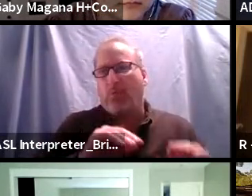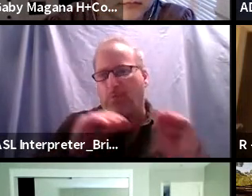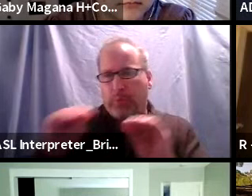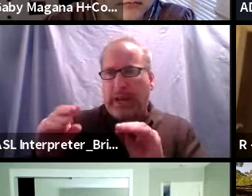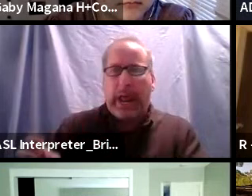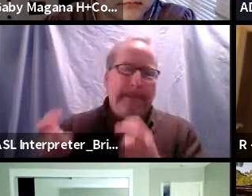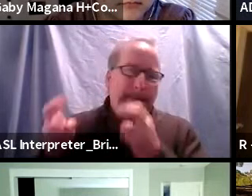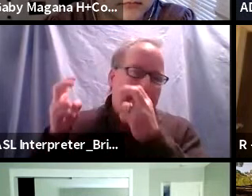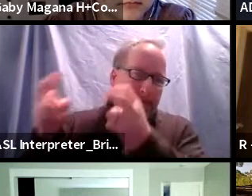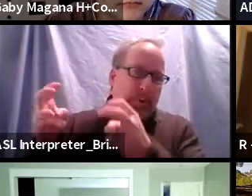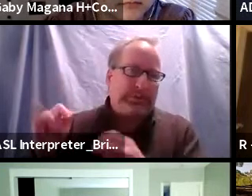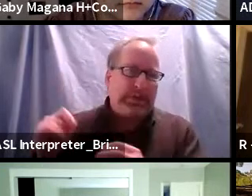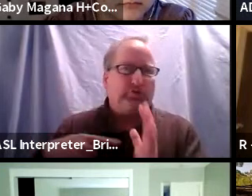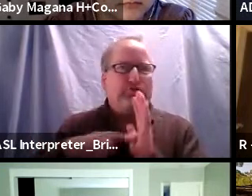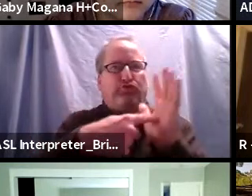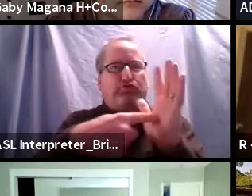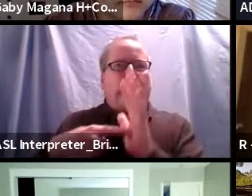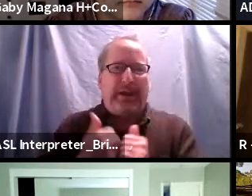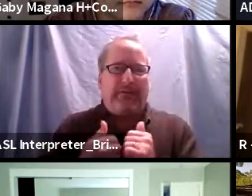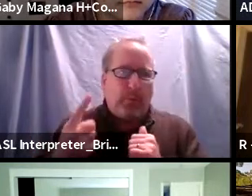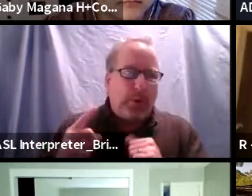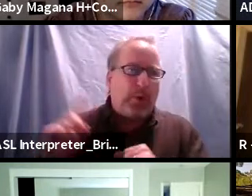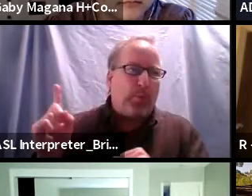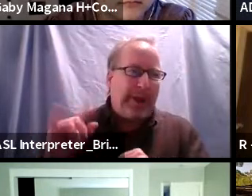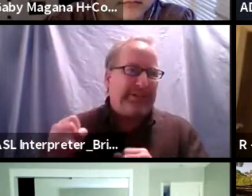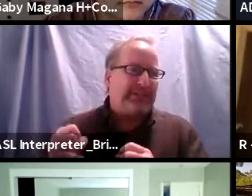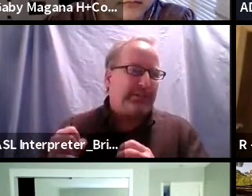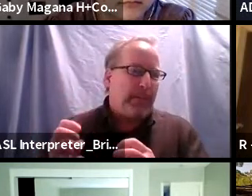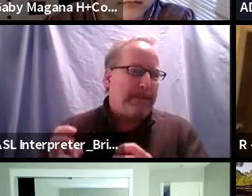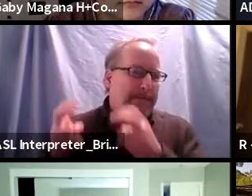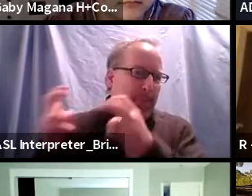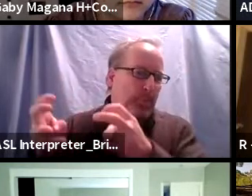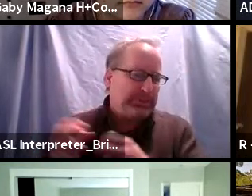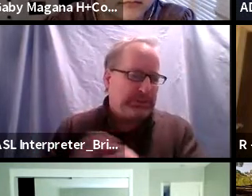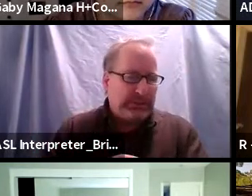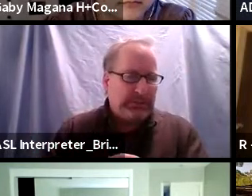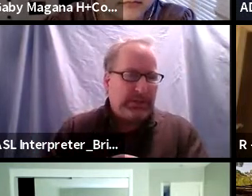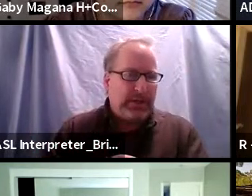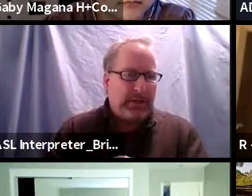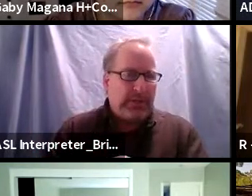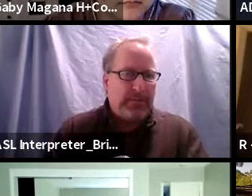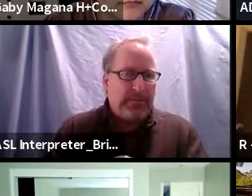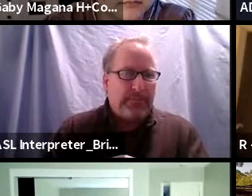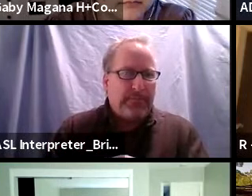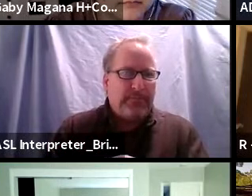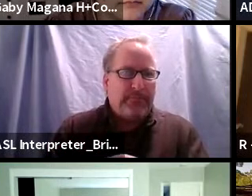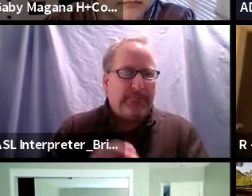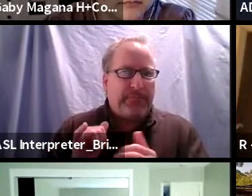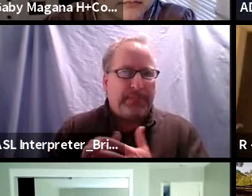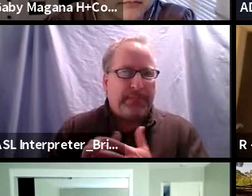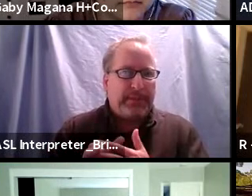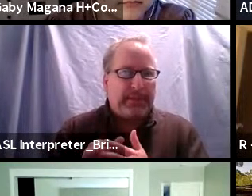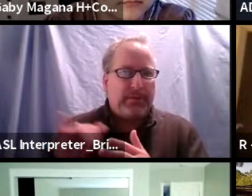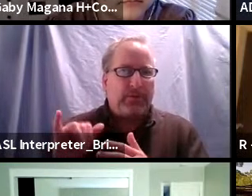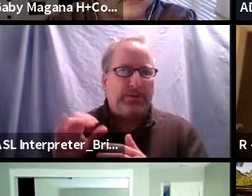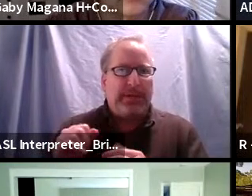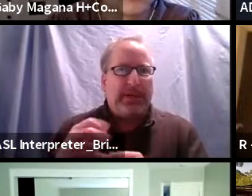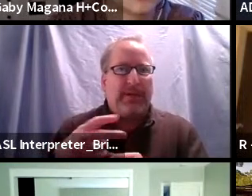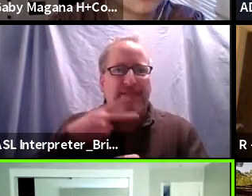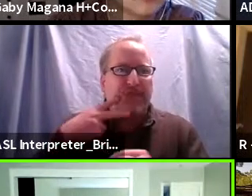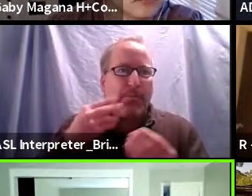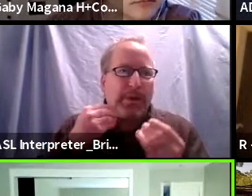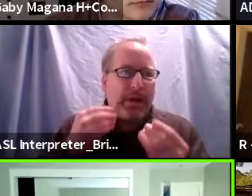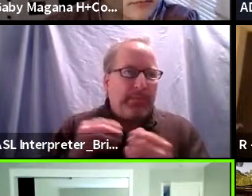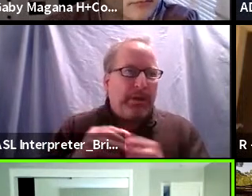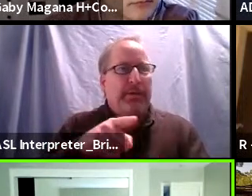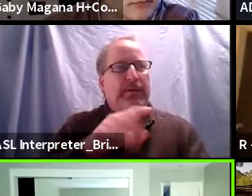it and show everyone, of course, where it's posted. That can be in addition to whatever verbal comments. Great, thanks